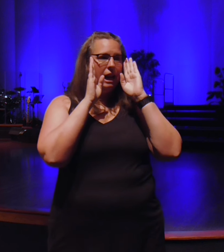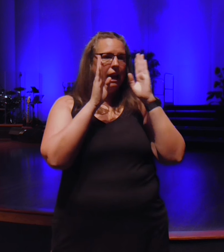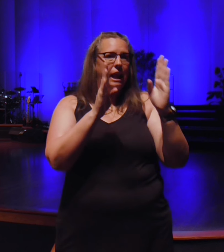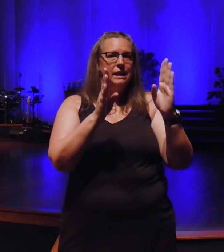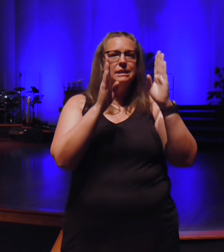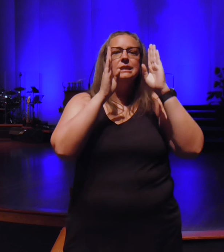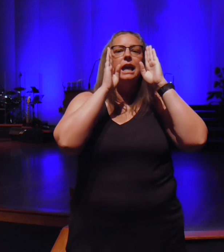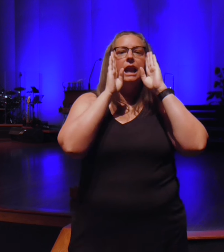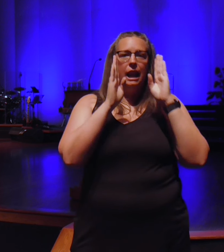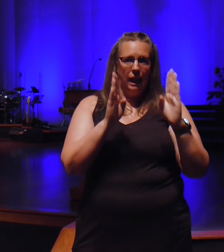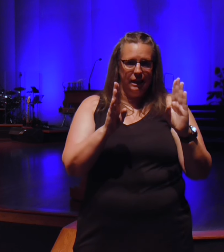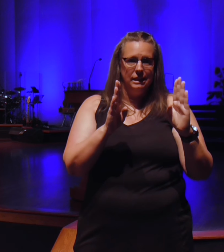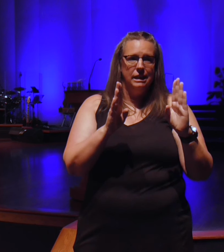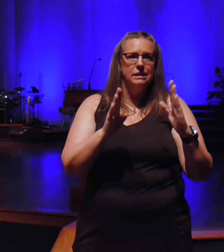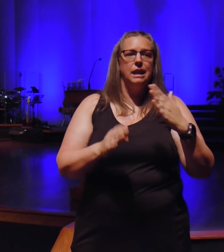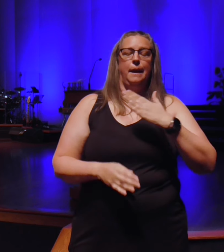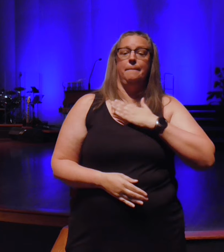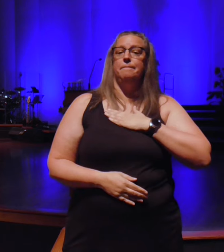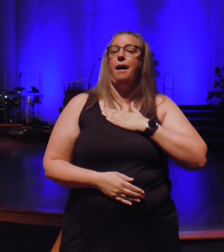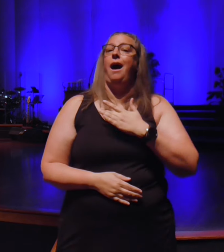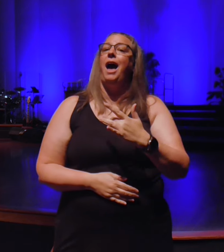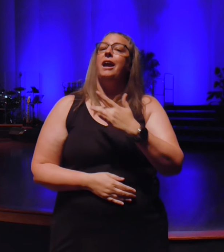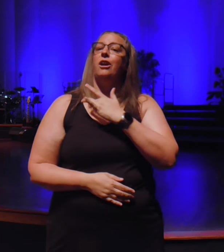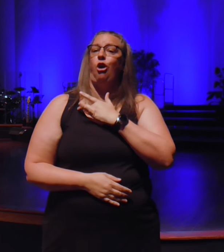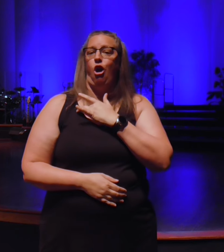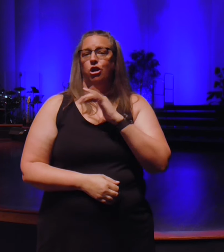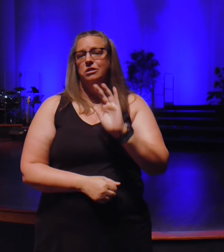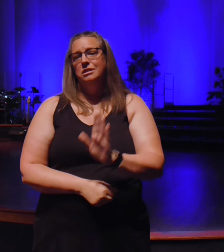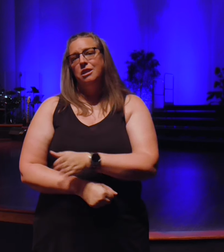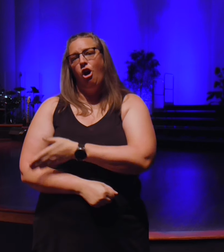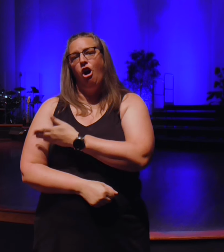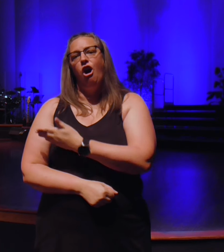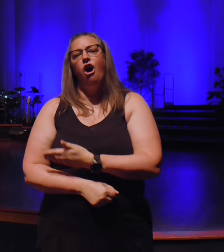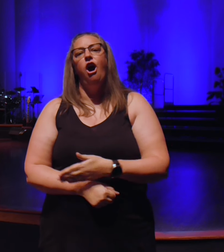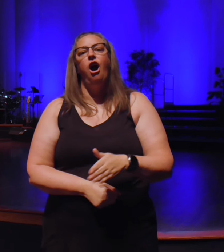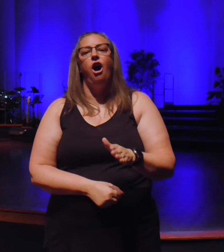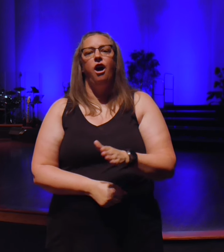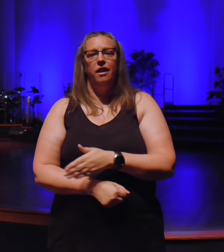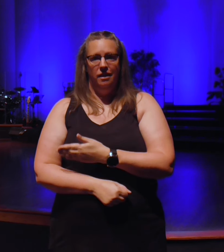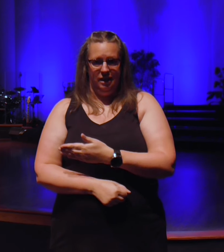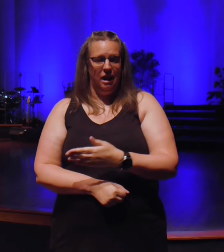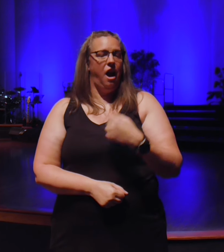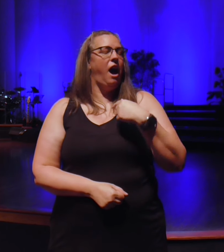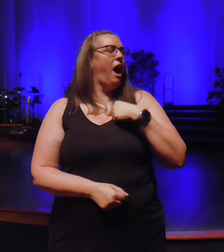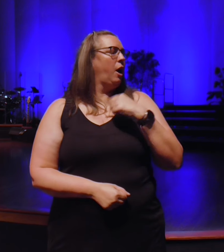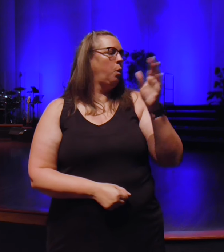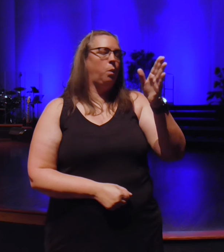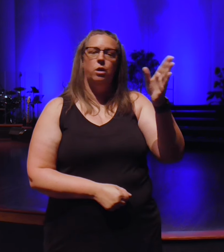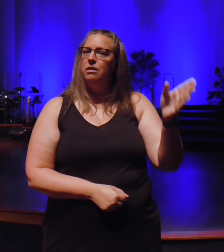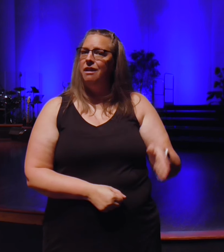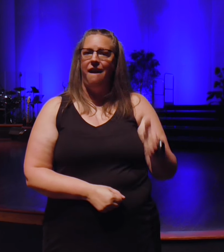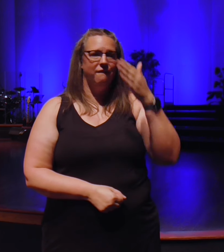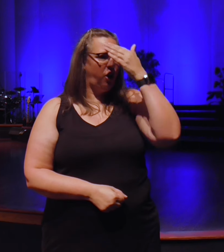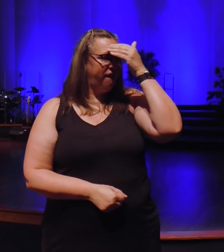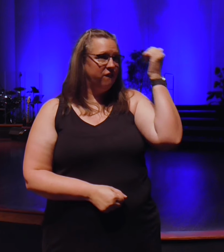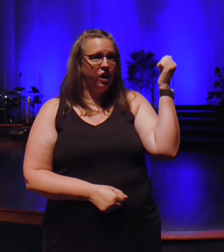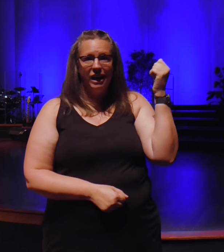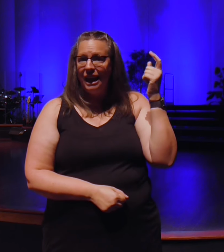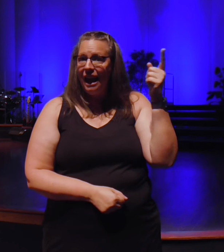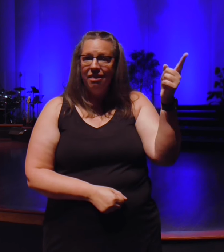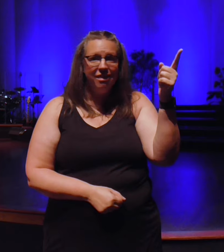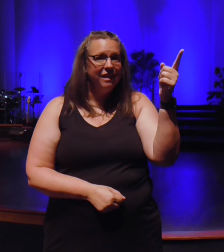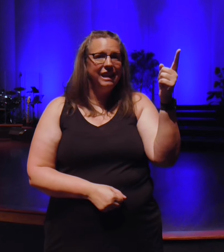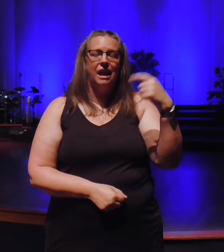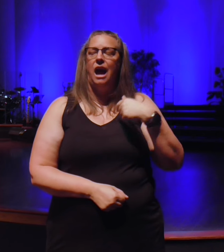listen, listen to my heart song. I will never forget thee.